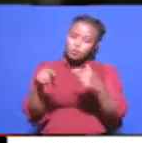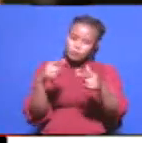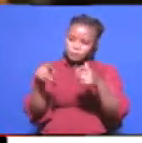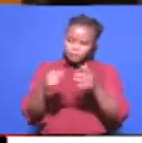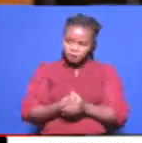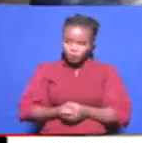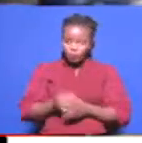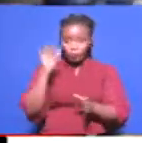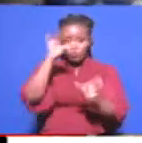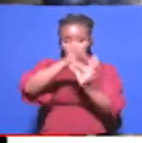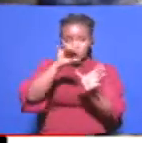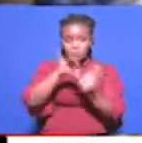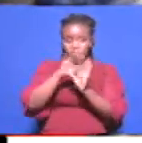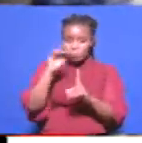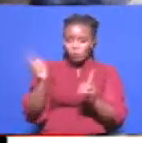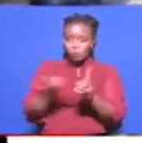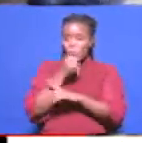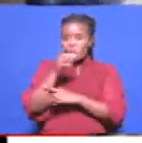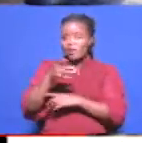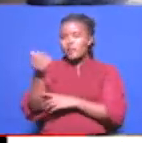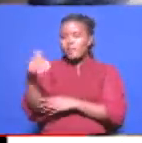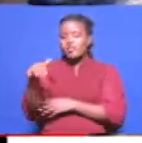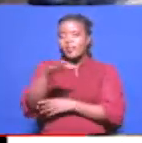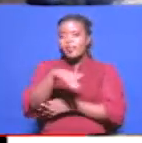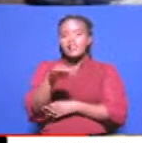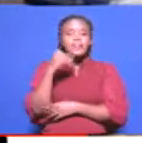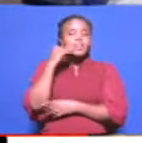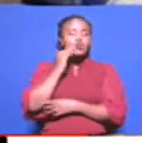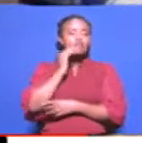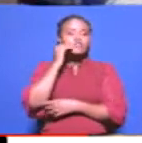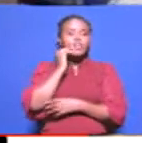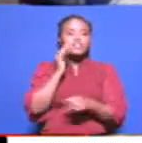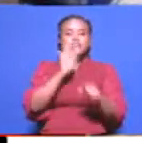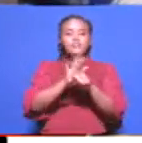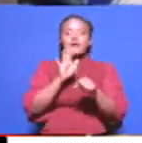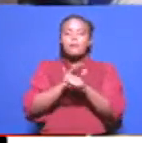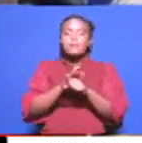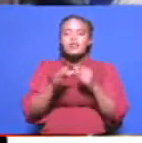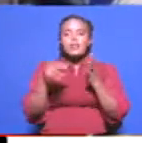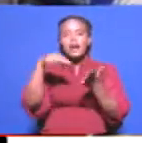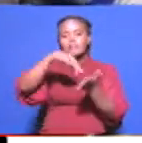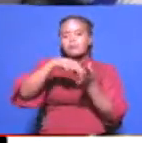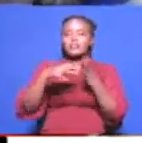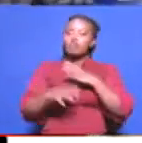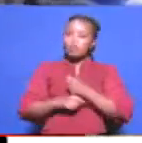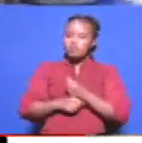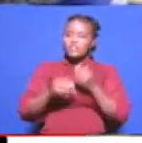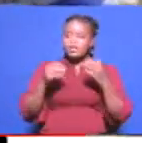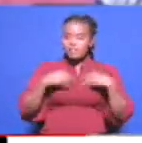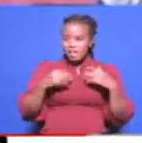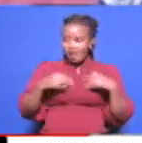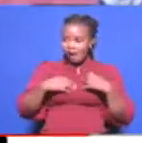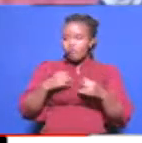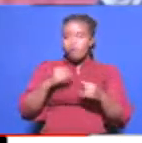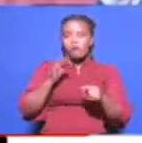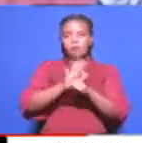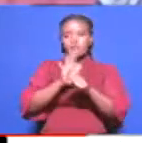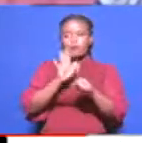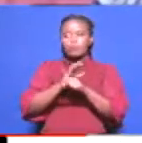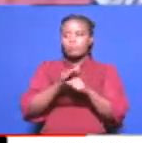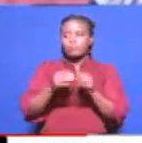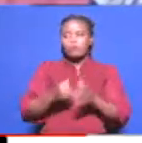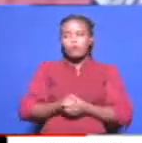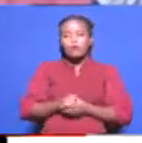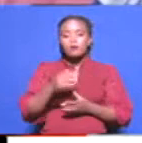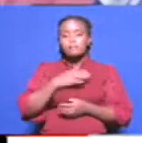in other parts of Siaya County with a number of contestants exuding confidence that the will of the members will prevail. I want to urge my people